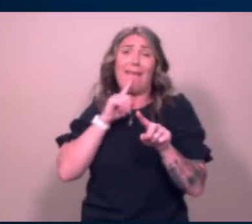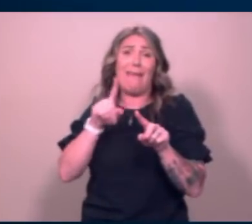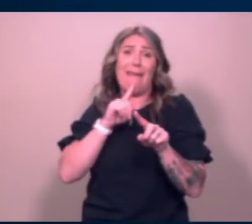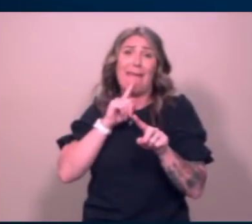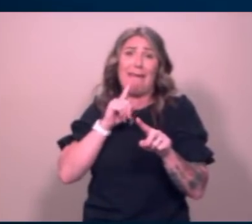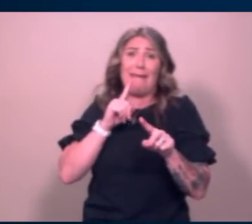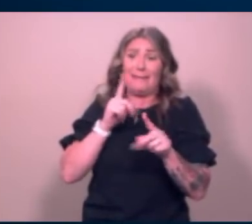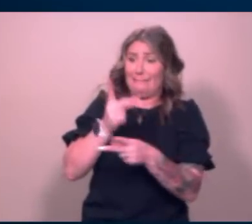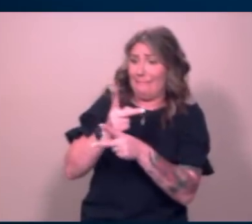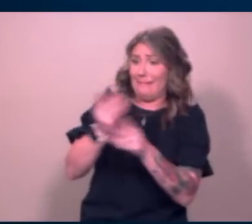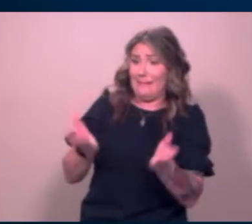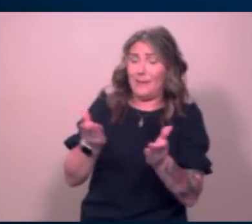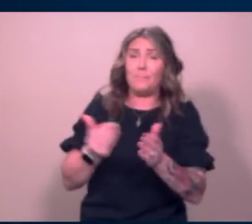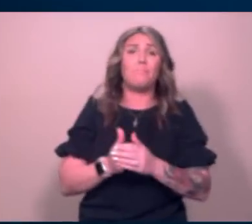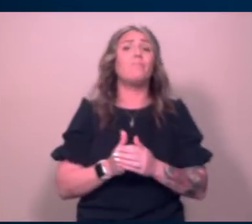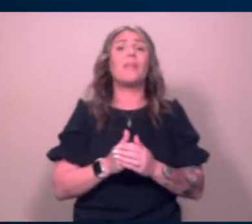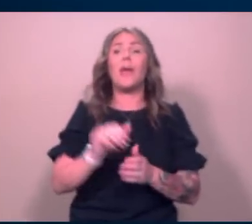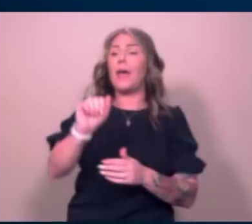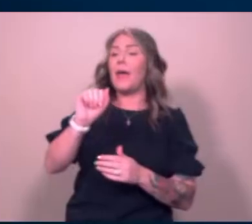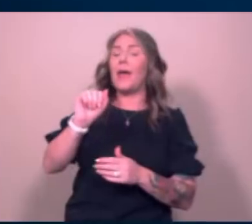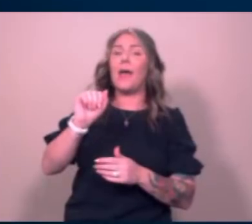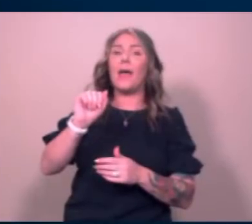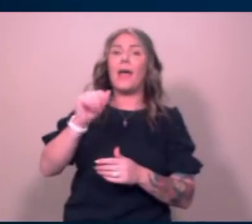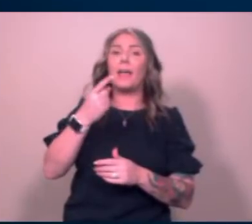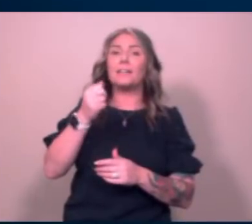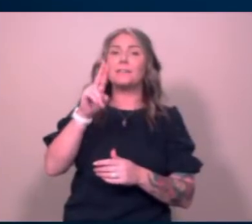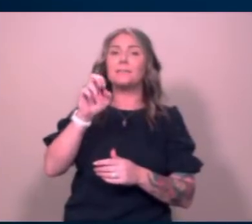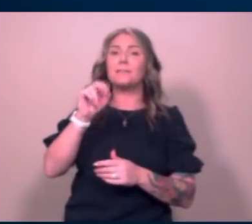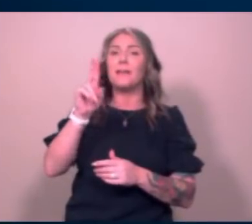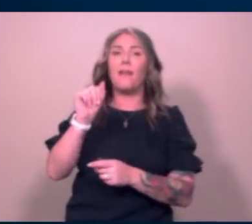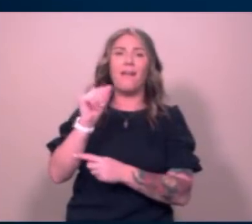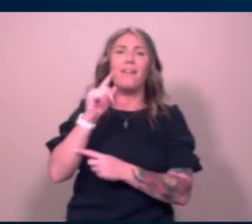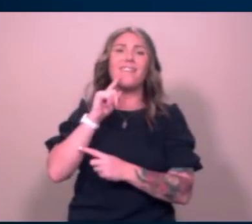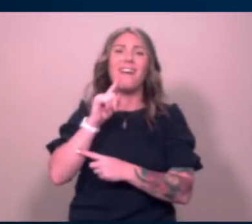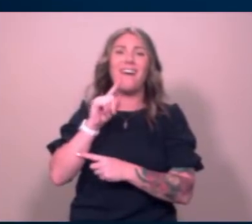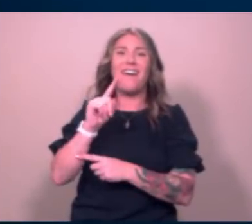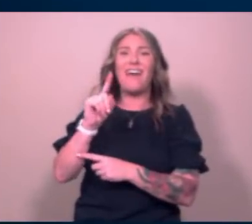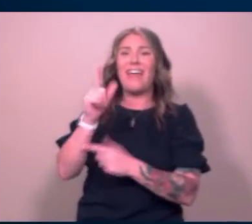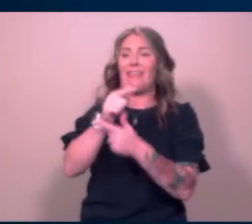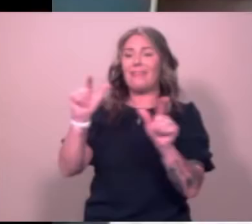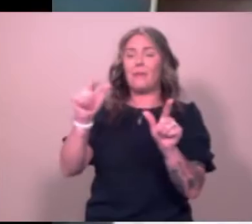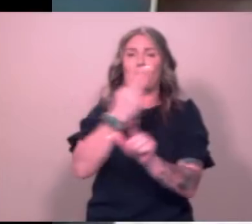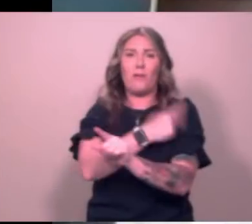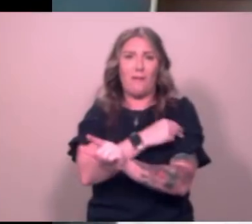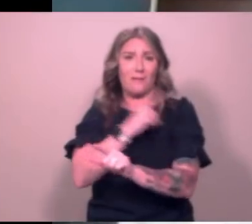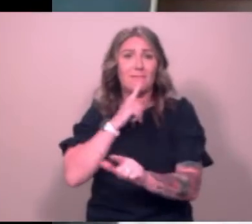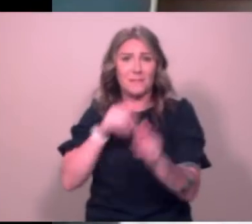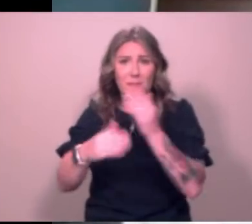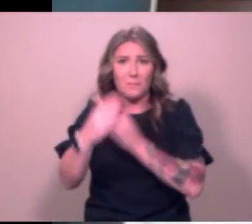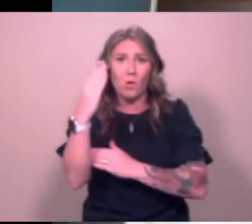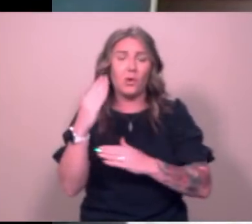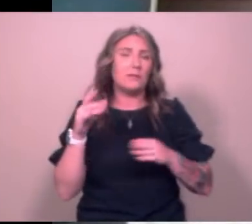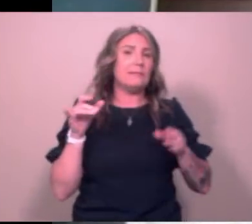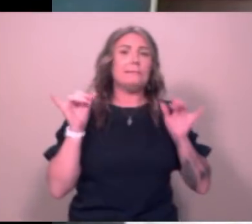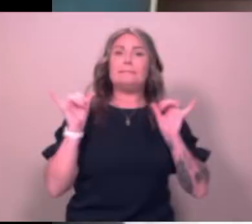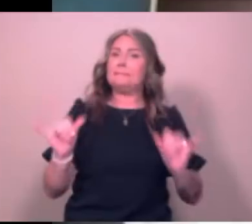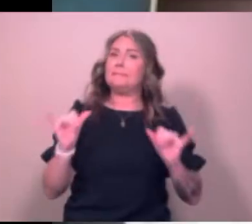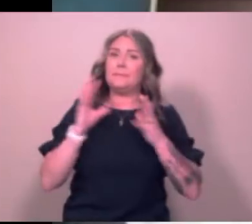Raghu Adiga, Chief Medical Officer at Liberty Hospital. What are your numbers like today? Good morning. More of the same,